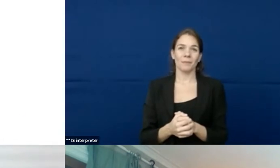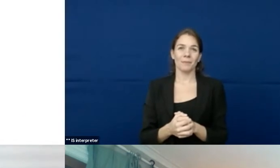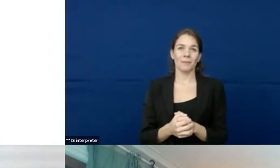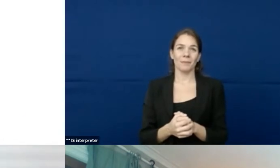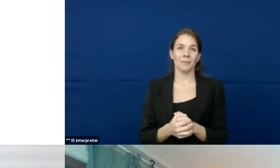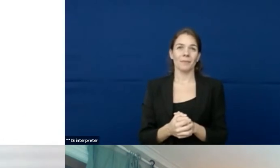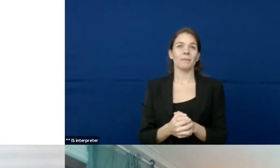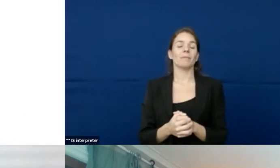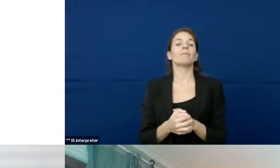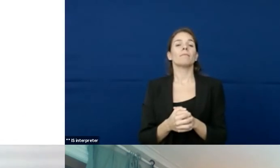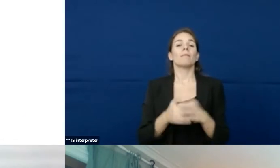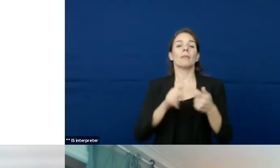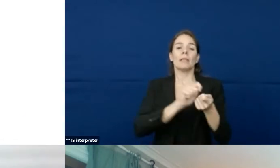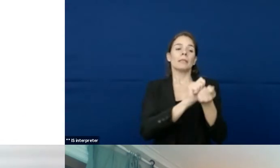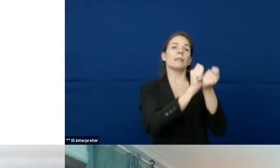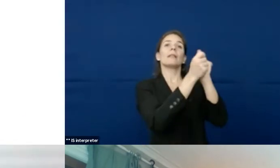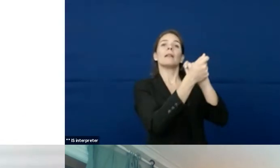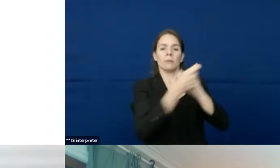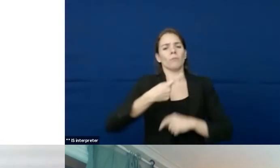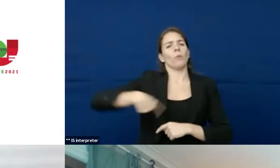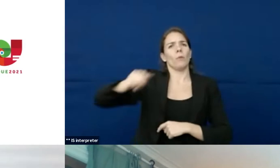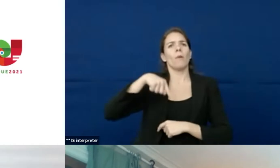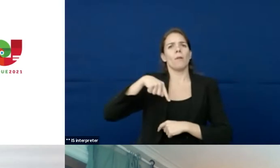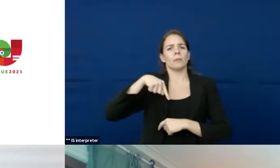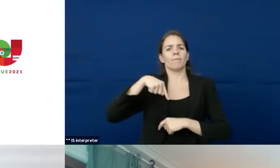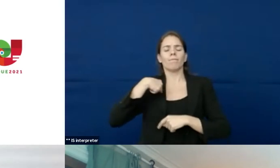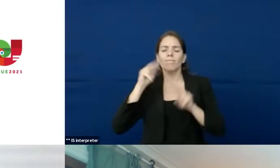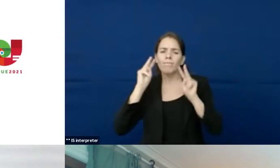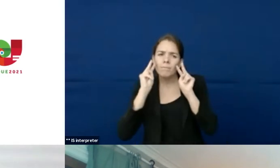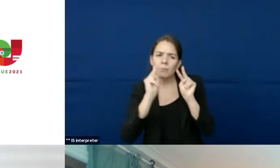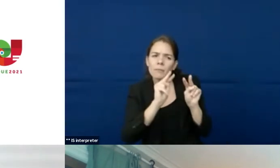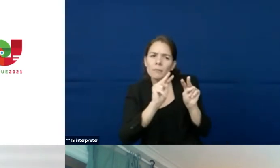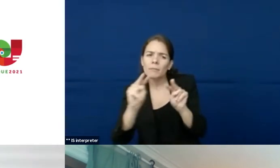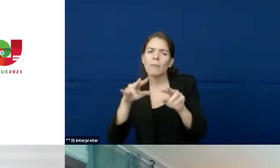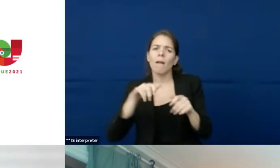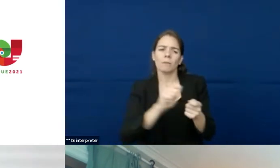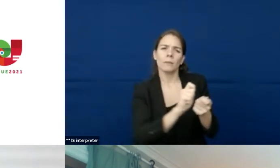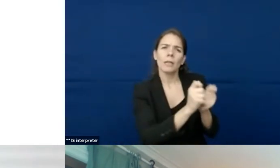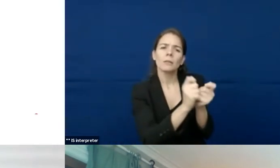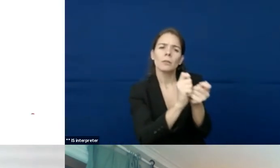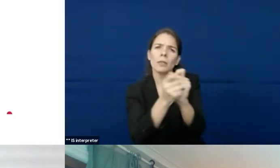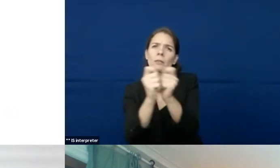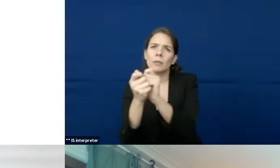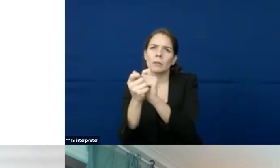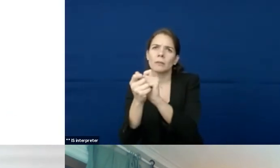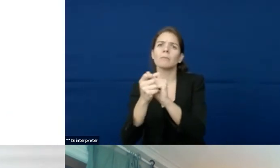addressing harmful social norms is center and key